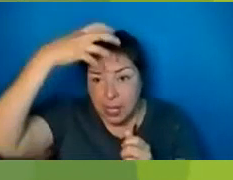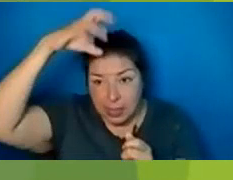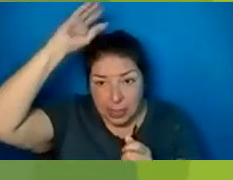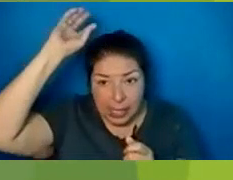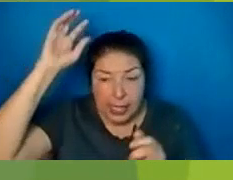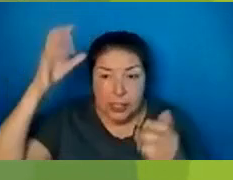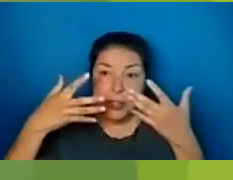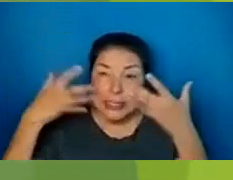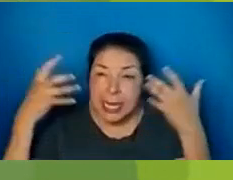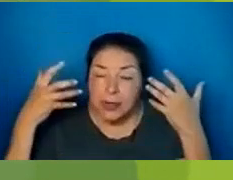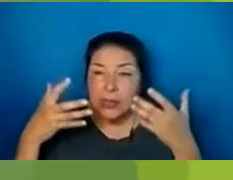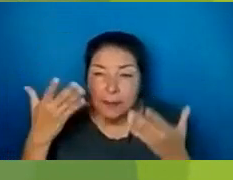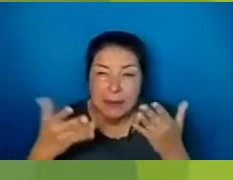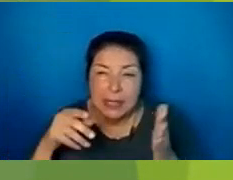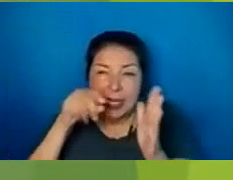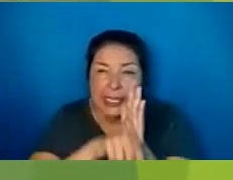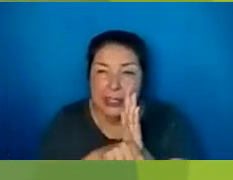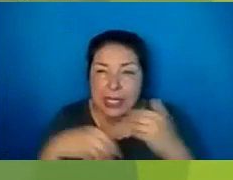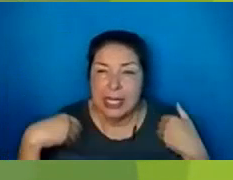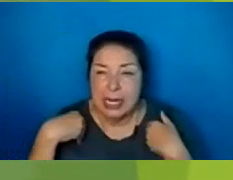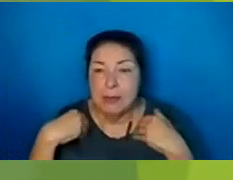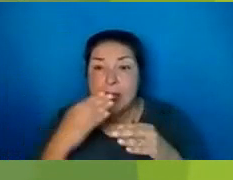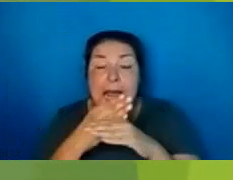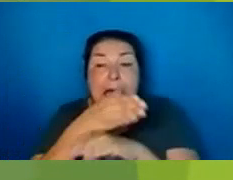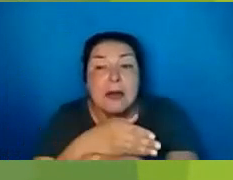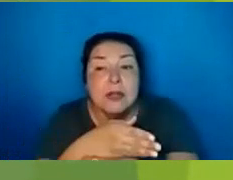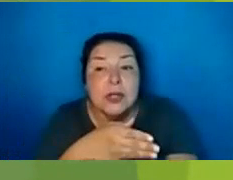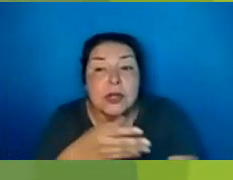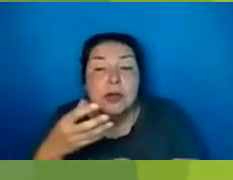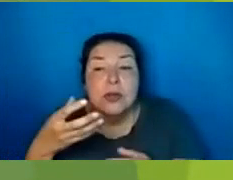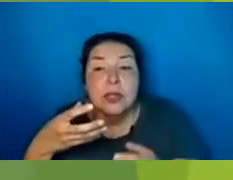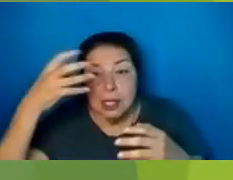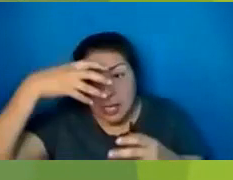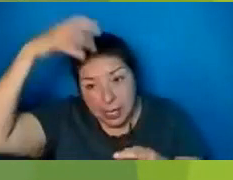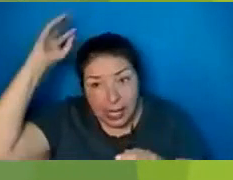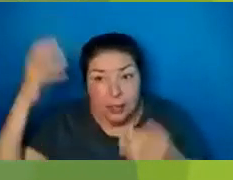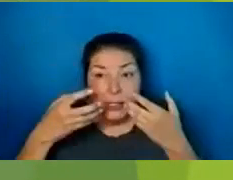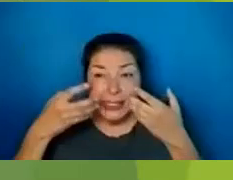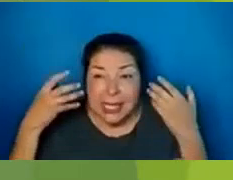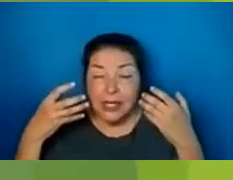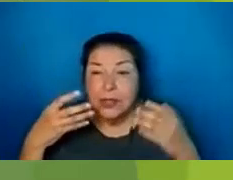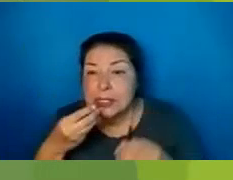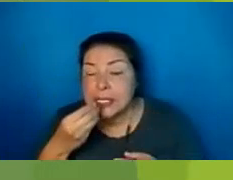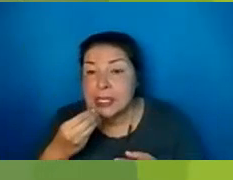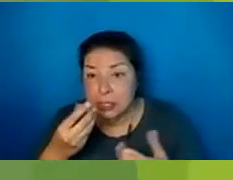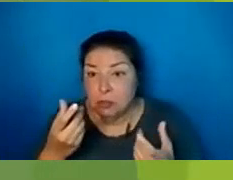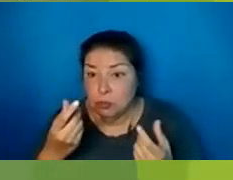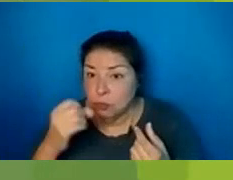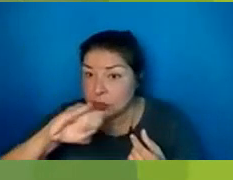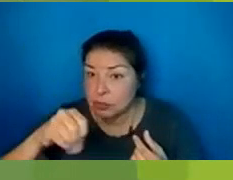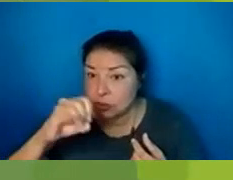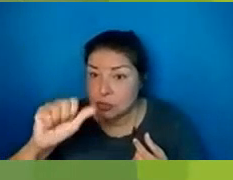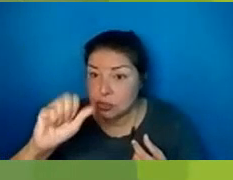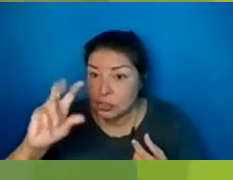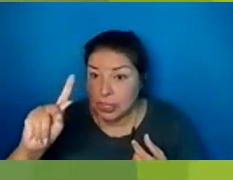an animal, and after that tiger or lion has eaten, the jackals will take what's left over, and that will